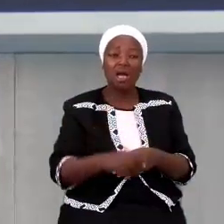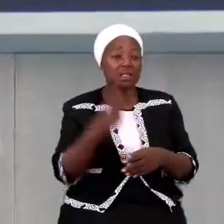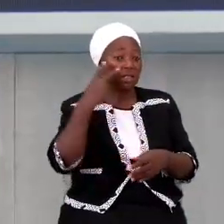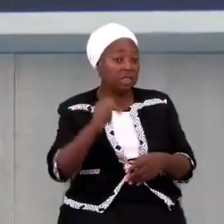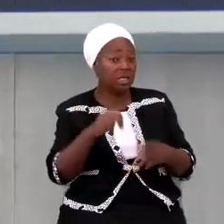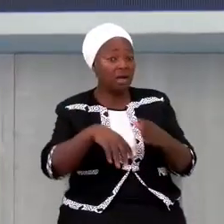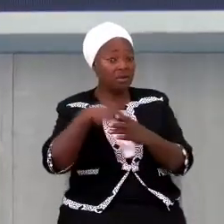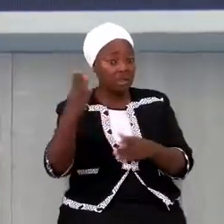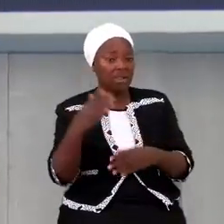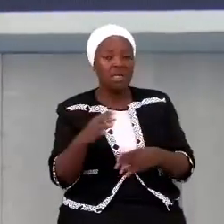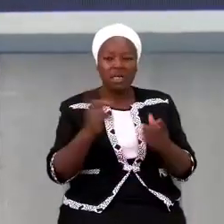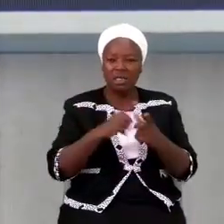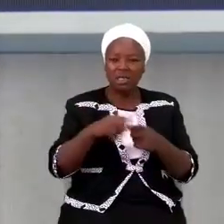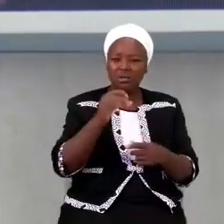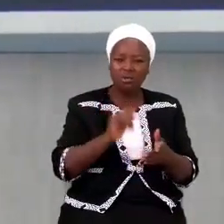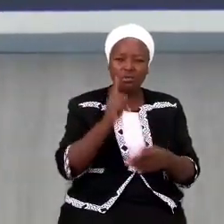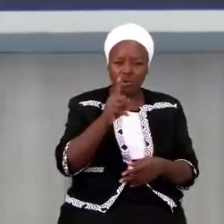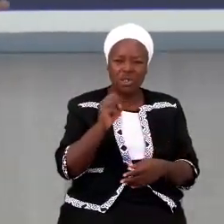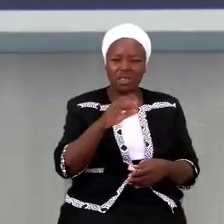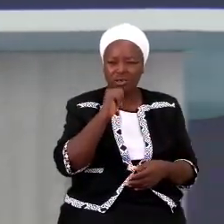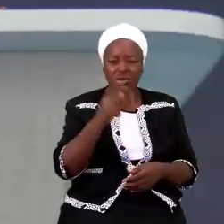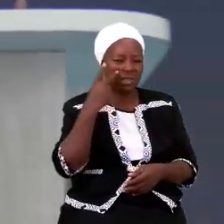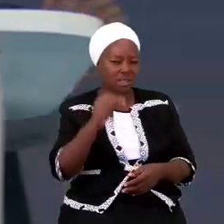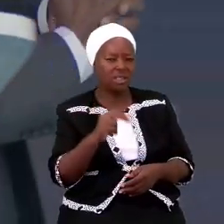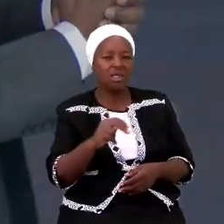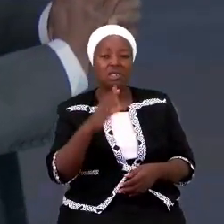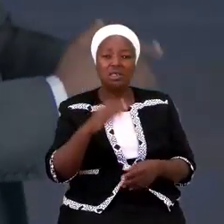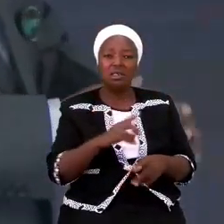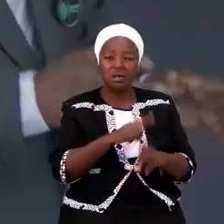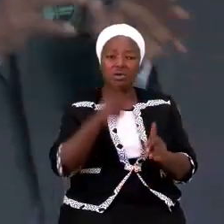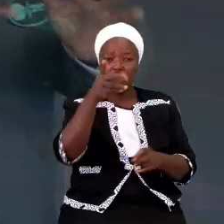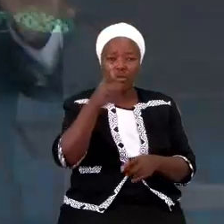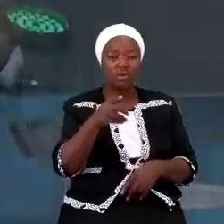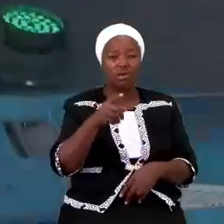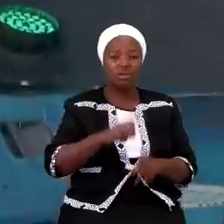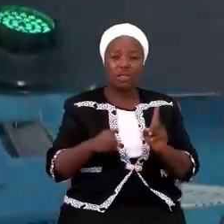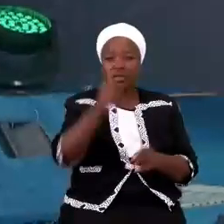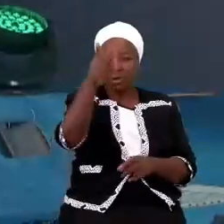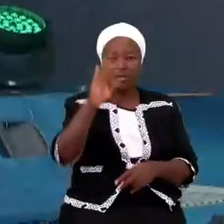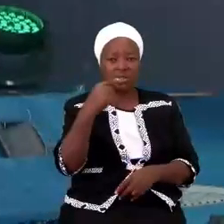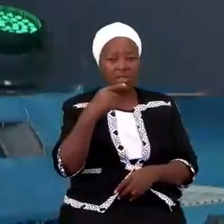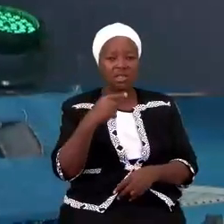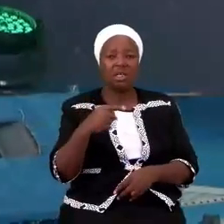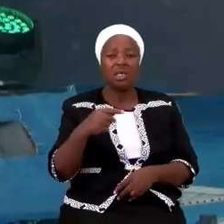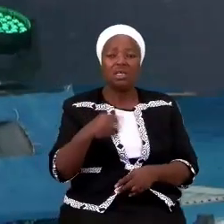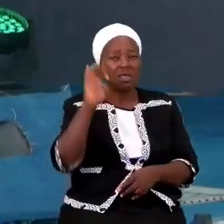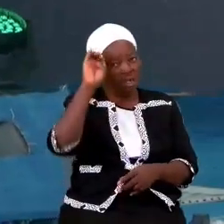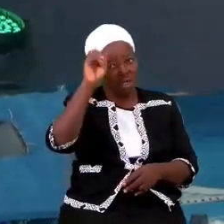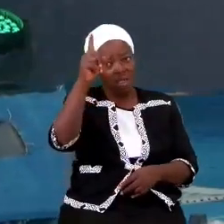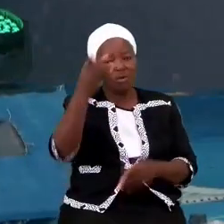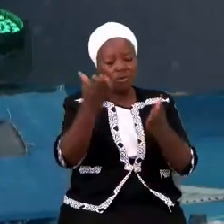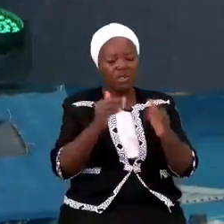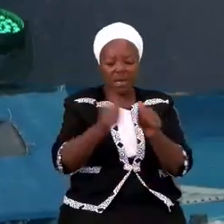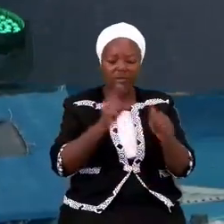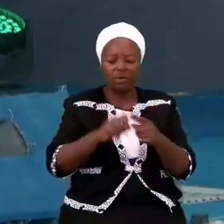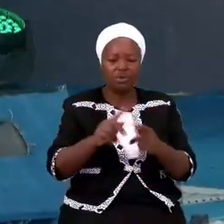to repent and turn from all your transgressions, so that iniquity shall not be